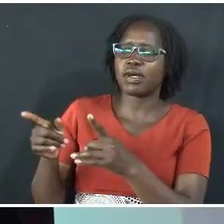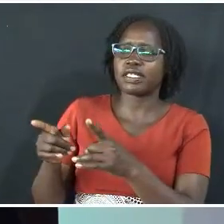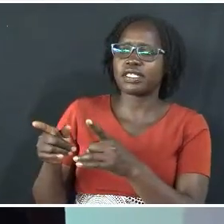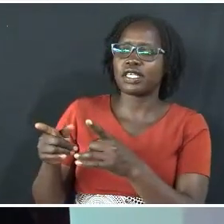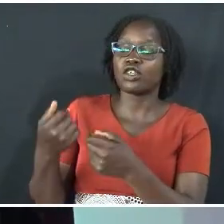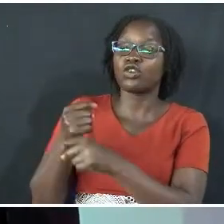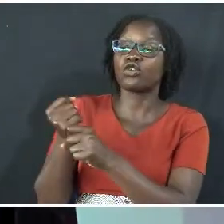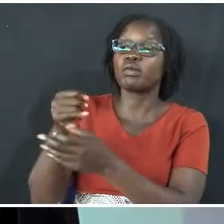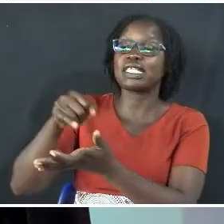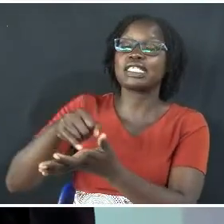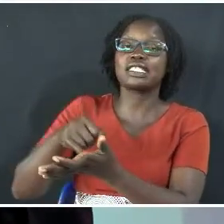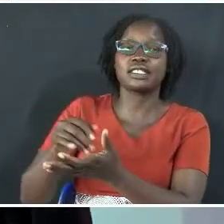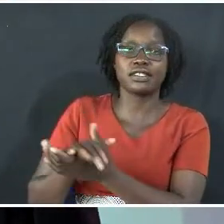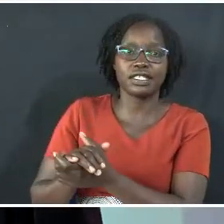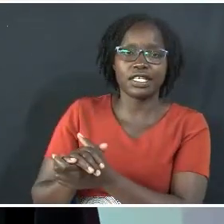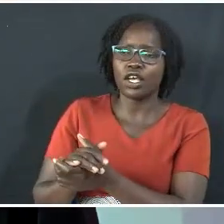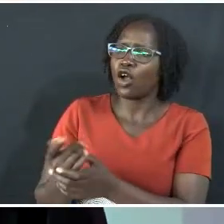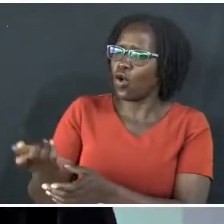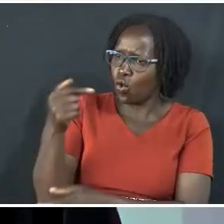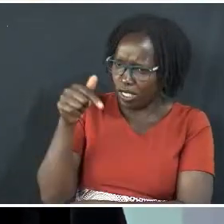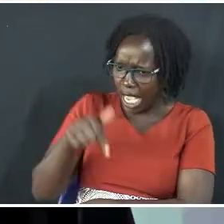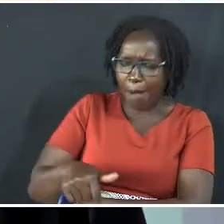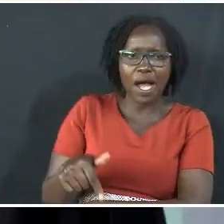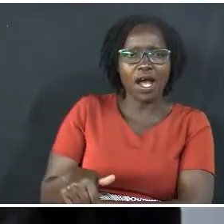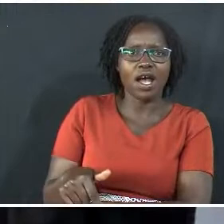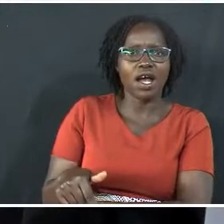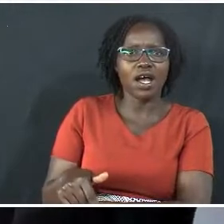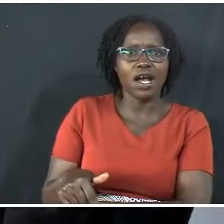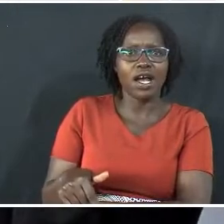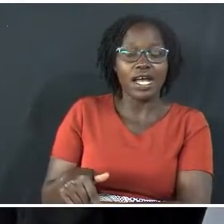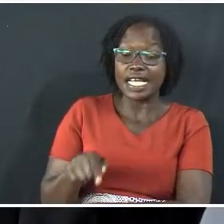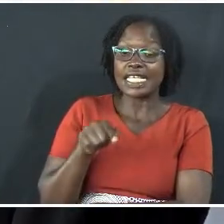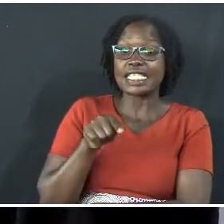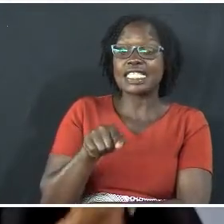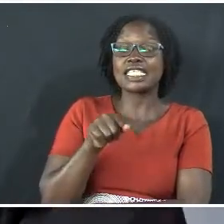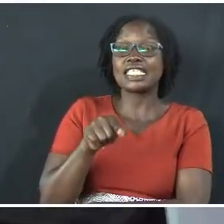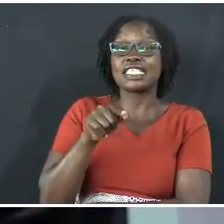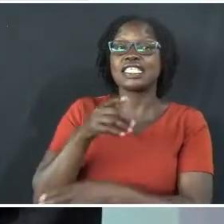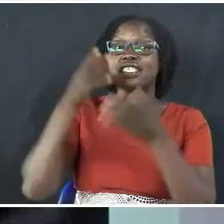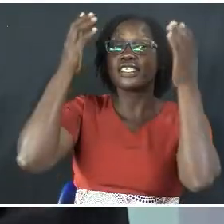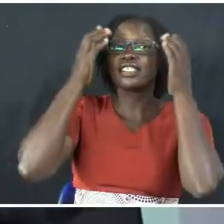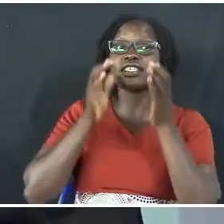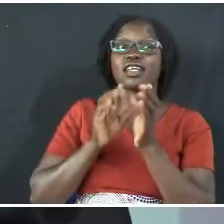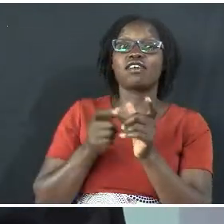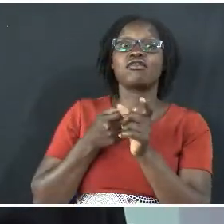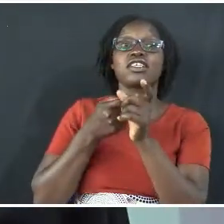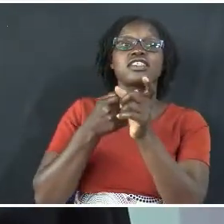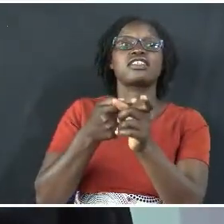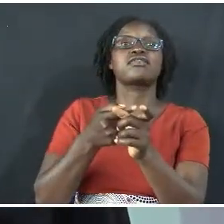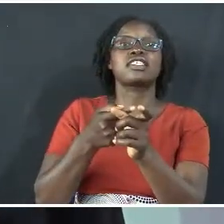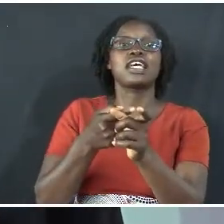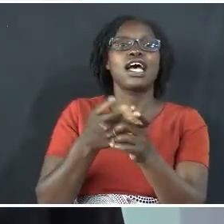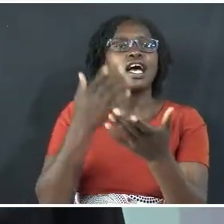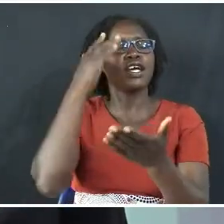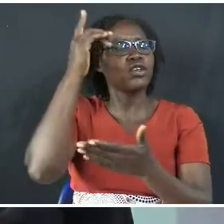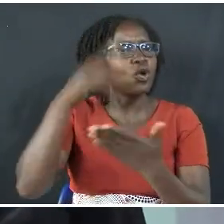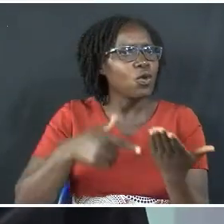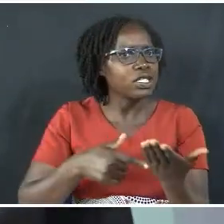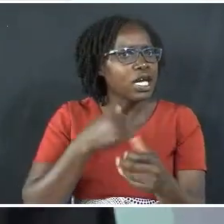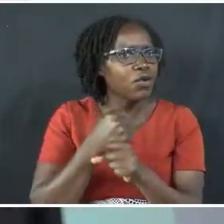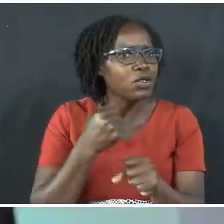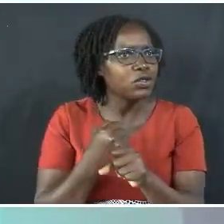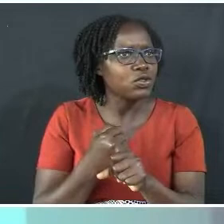made it. Kuja apa, this is your crown." And you know what I will